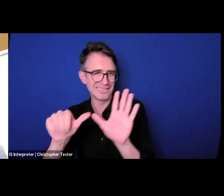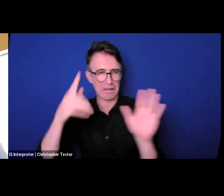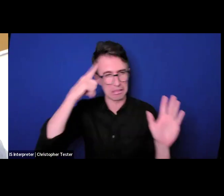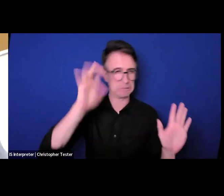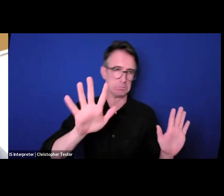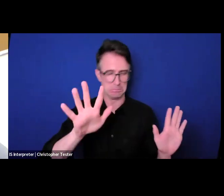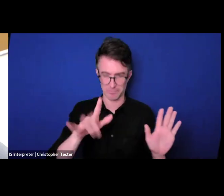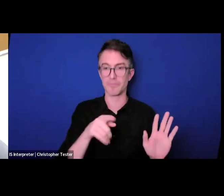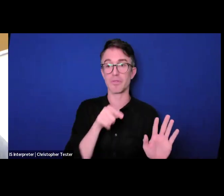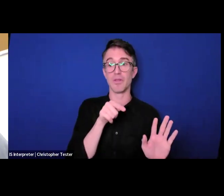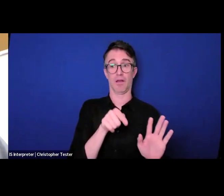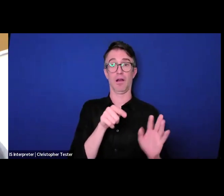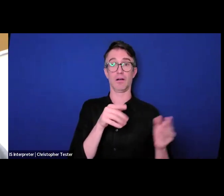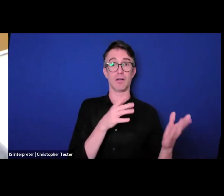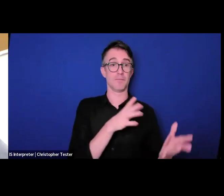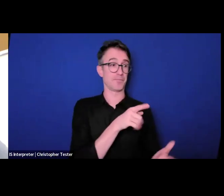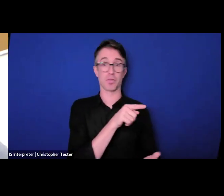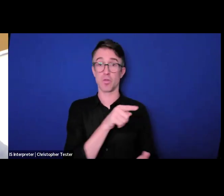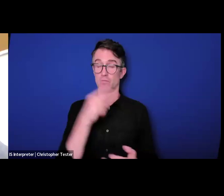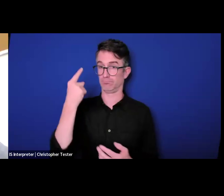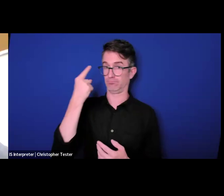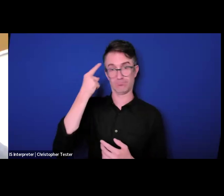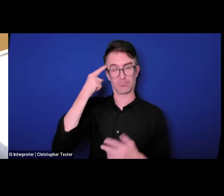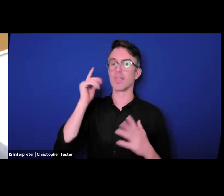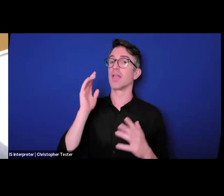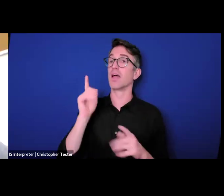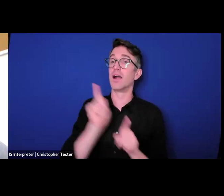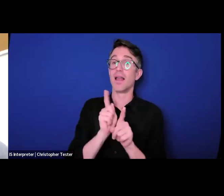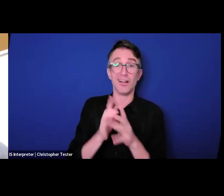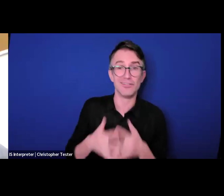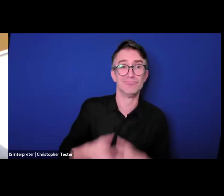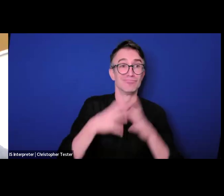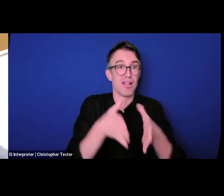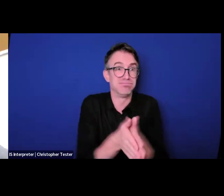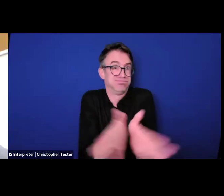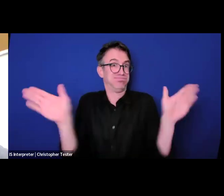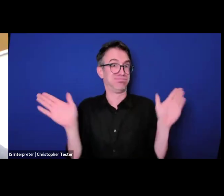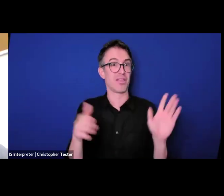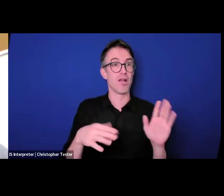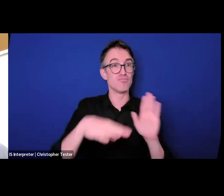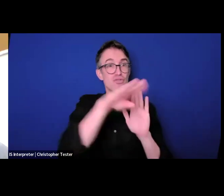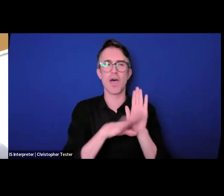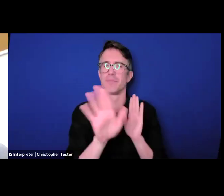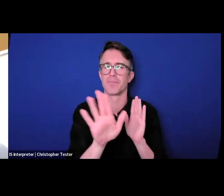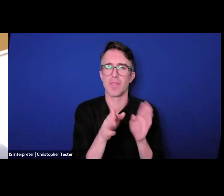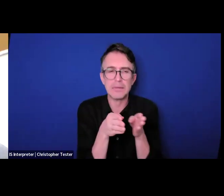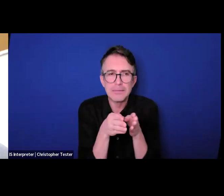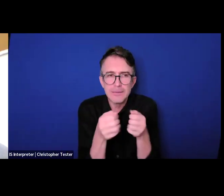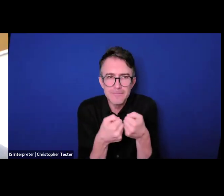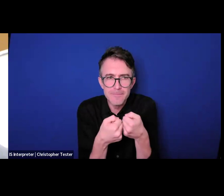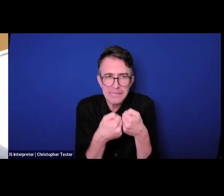these options slowly. And they agreed to start with what is called the expanded public